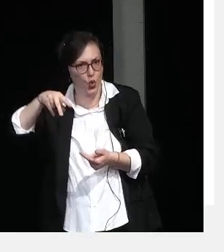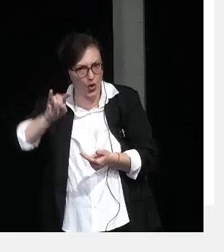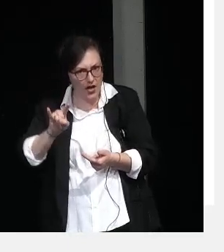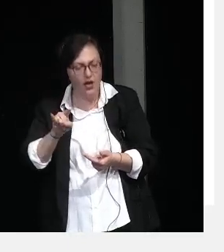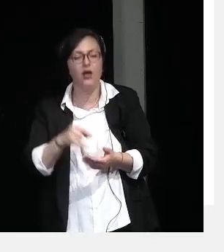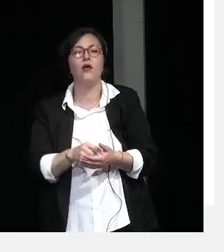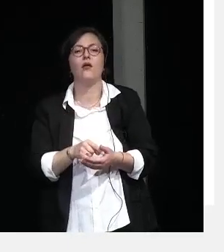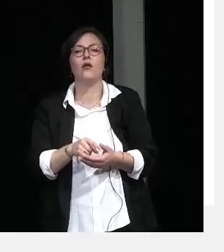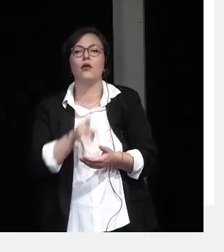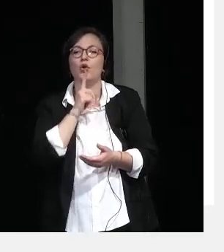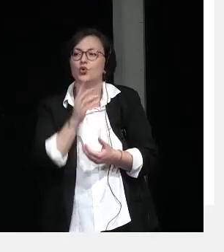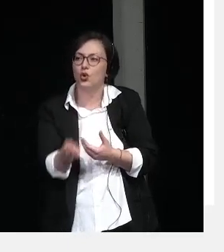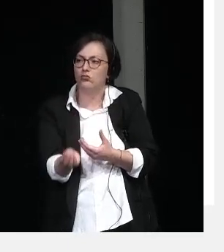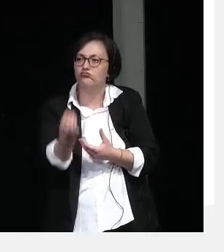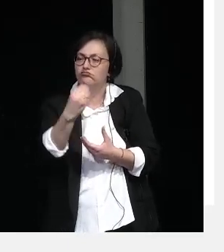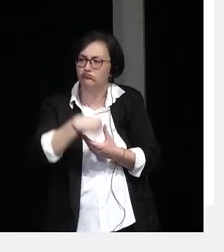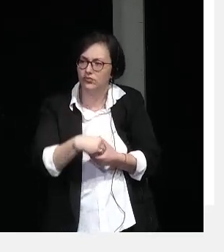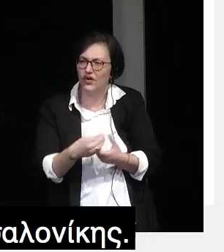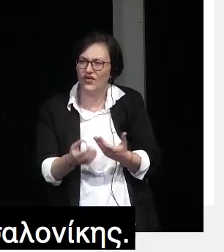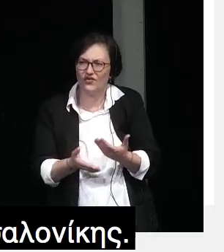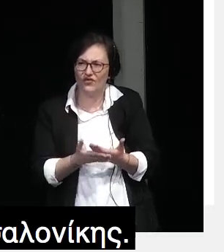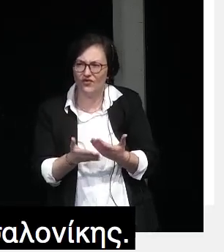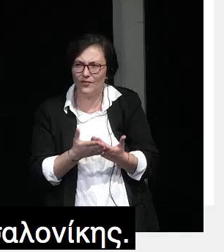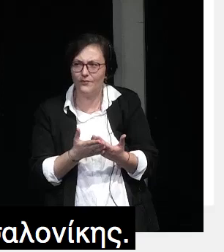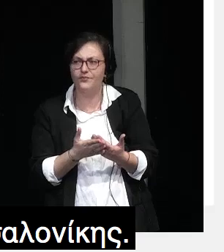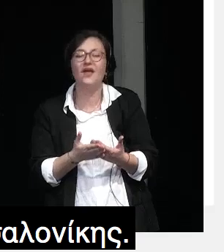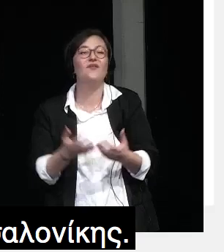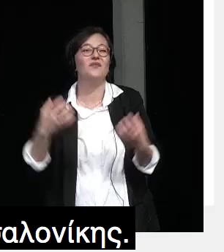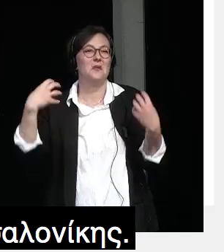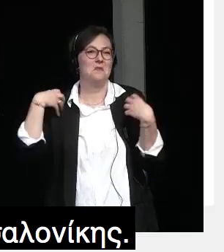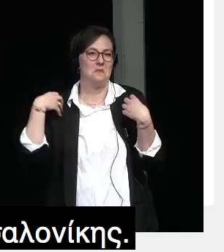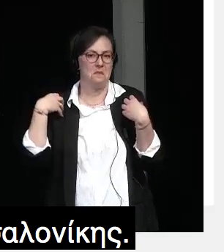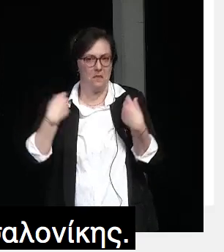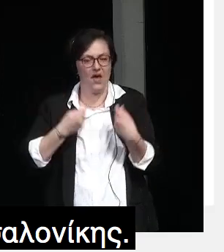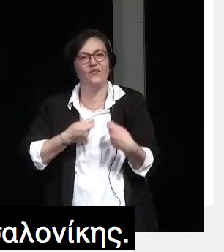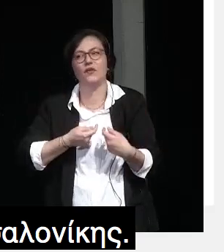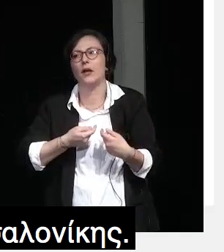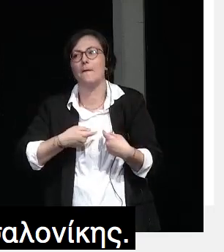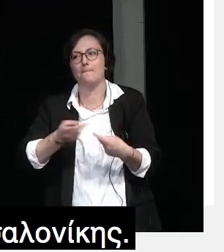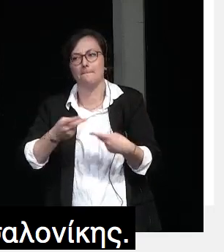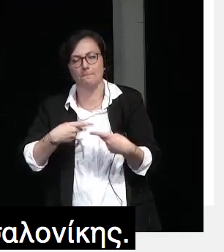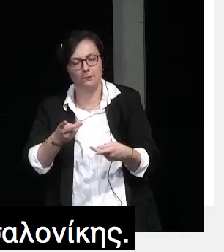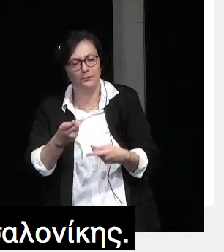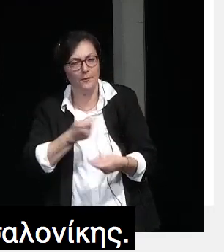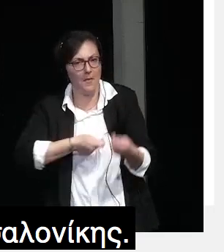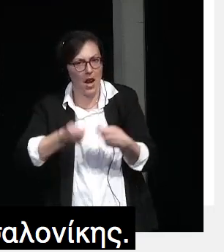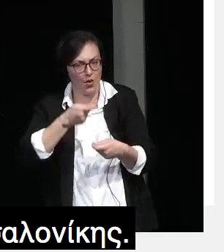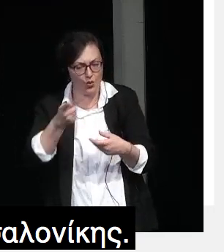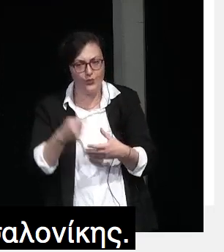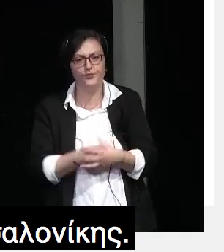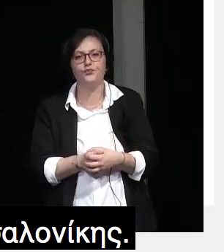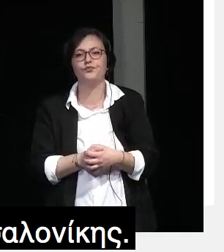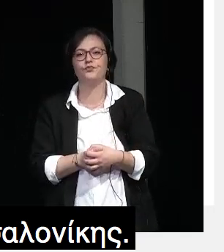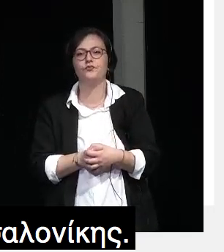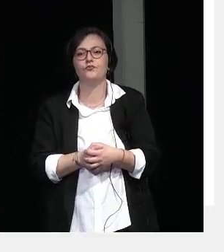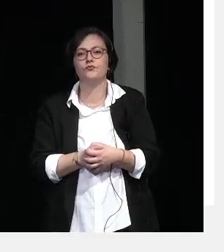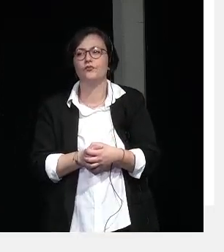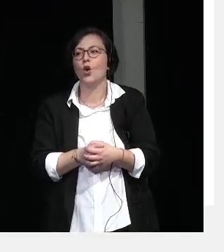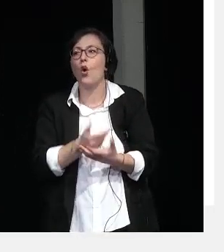everybody. Tina Diora is over there. Chrysoula Melidou and Ioanna Koutsounnanou, the Thessaloniki